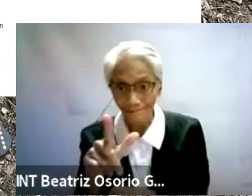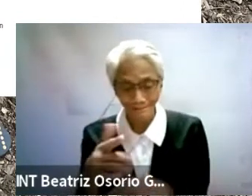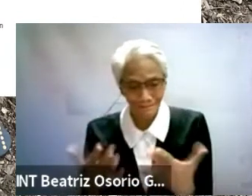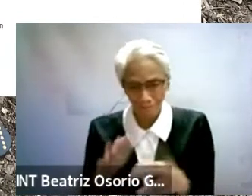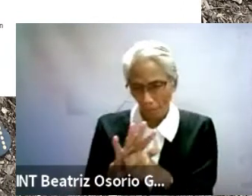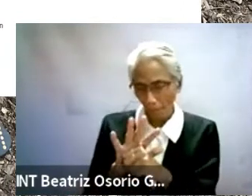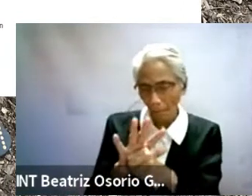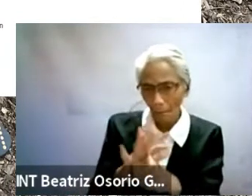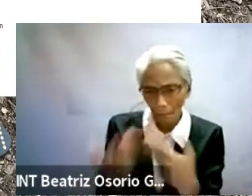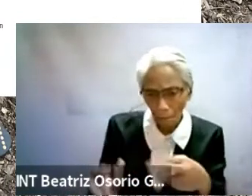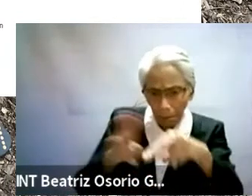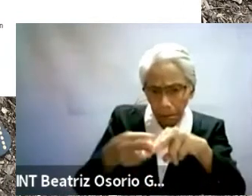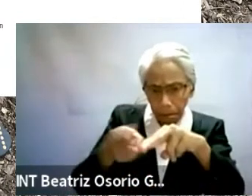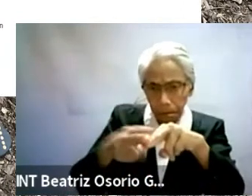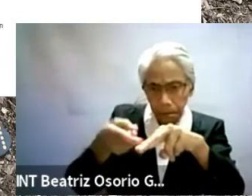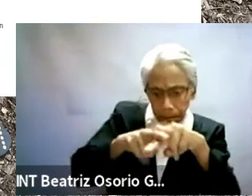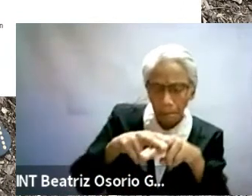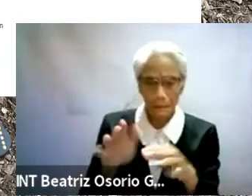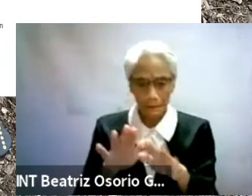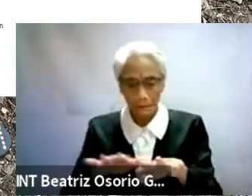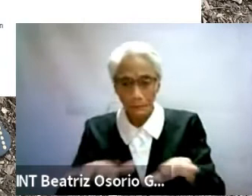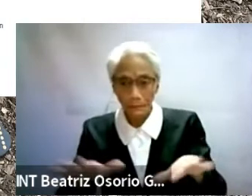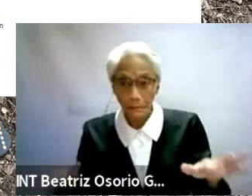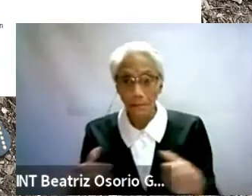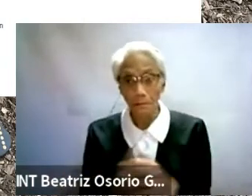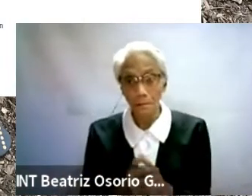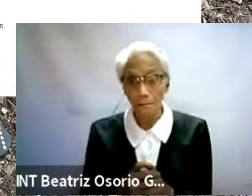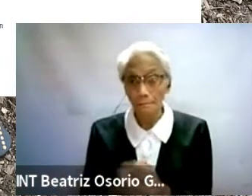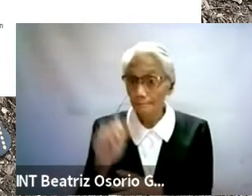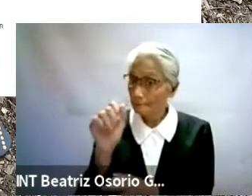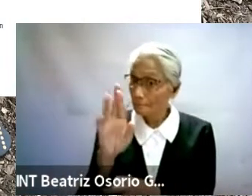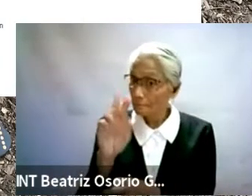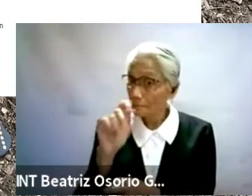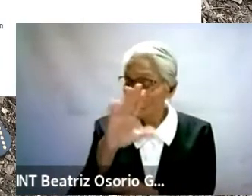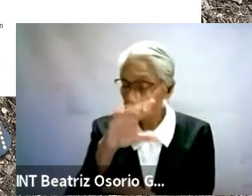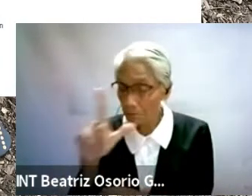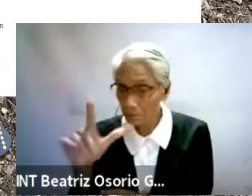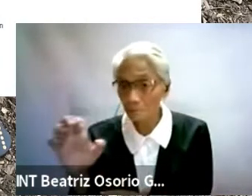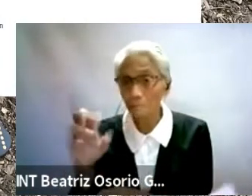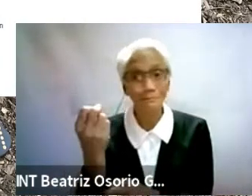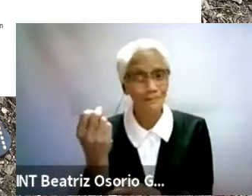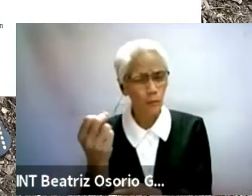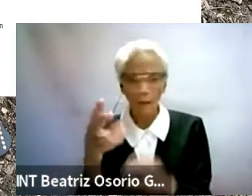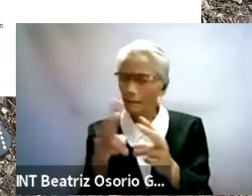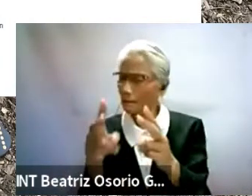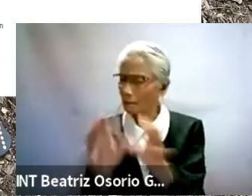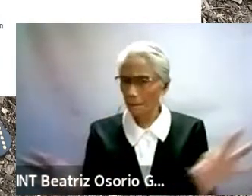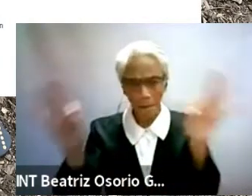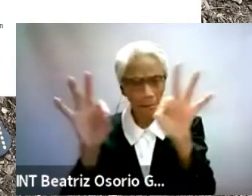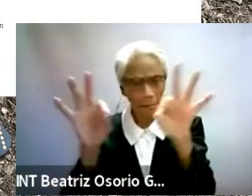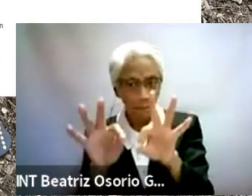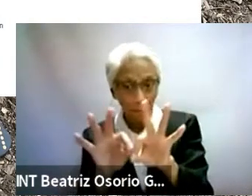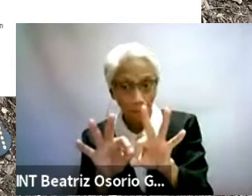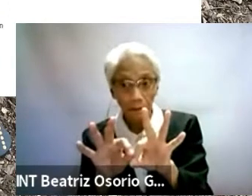users, including children. Article 12 has been very important but often contentious in